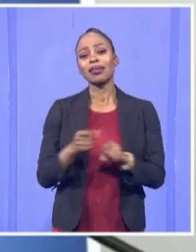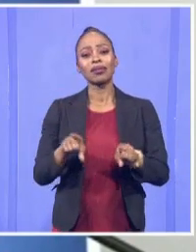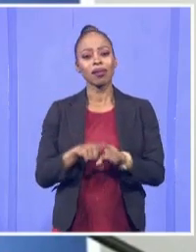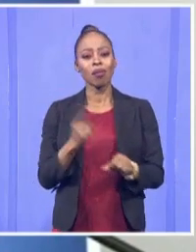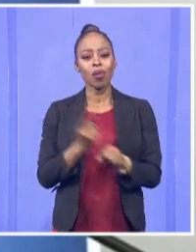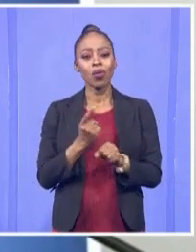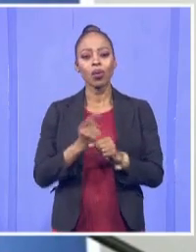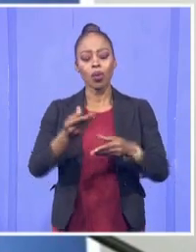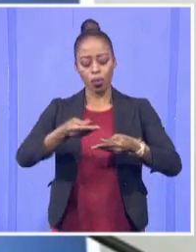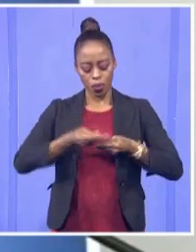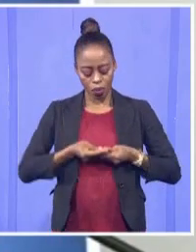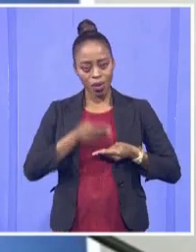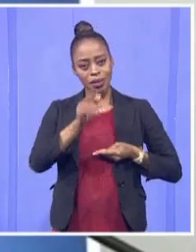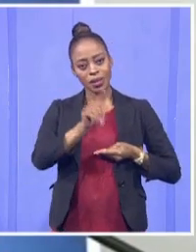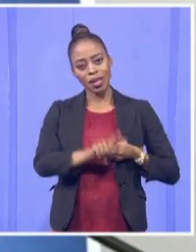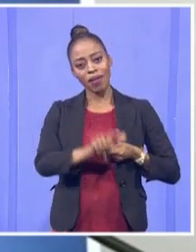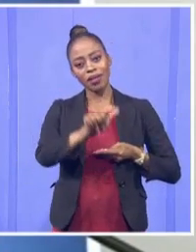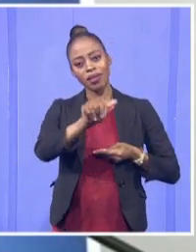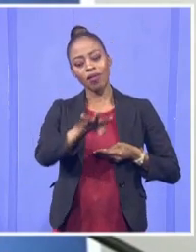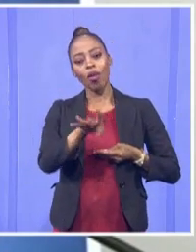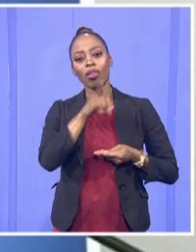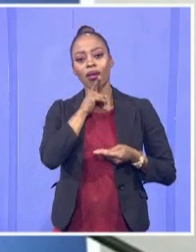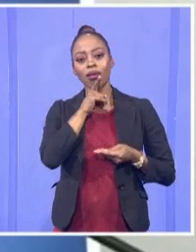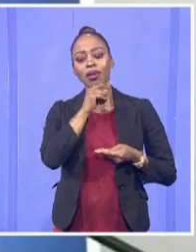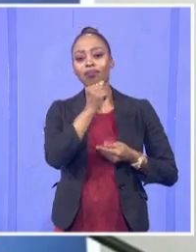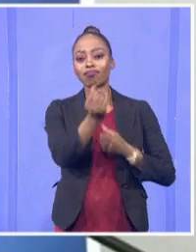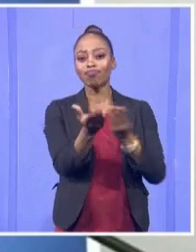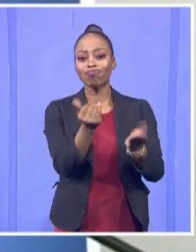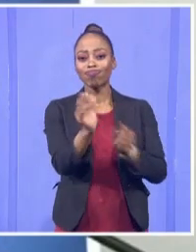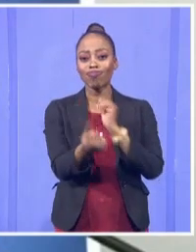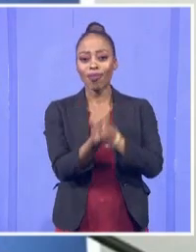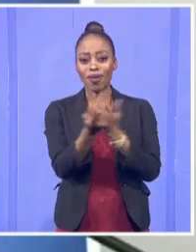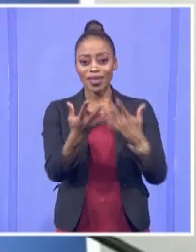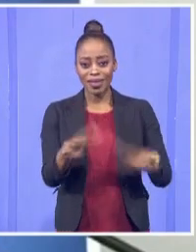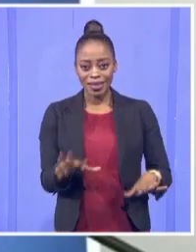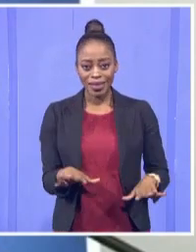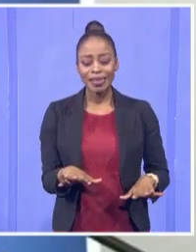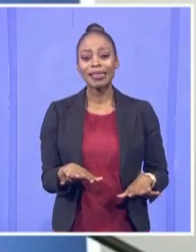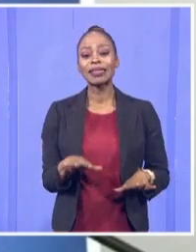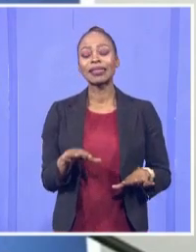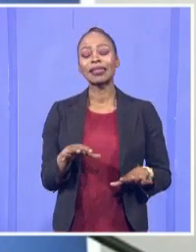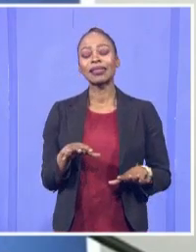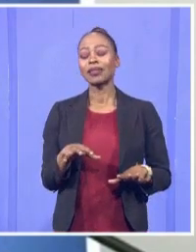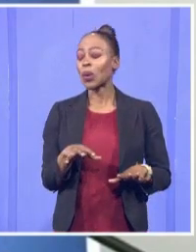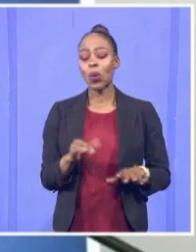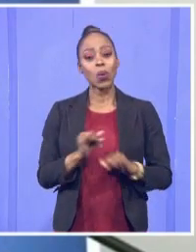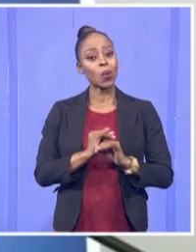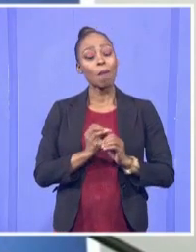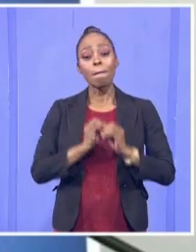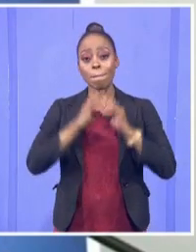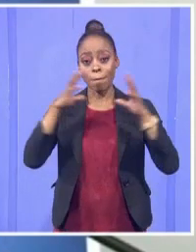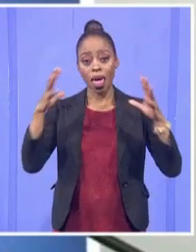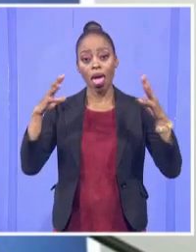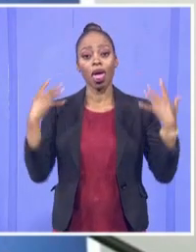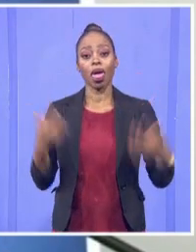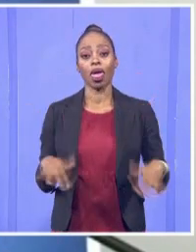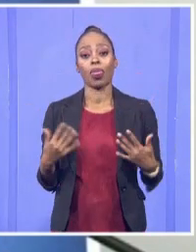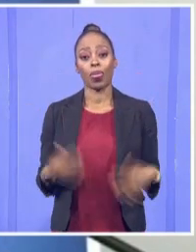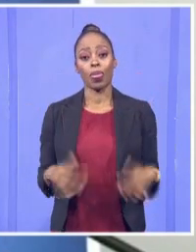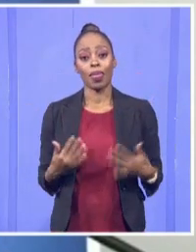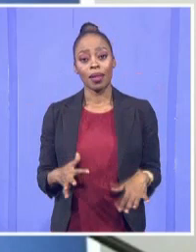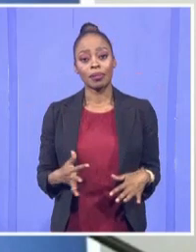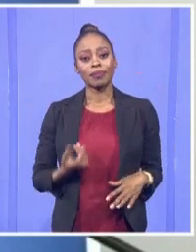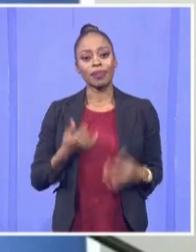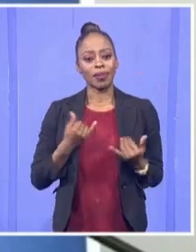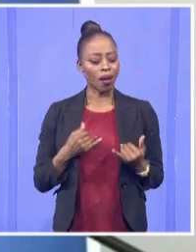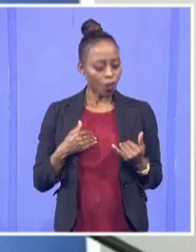received 764,000 applications. It's a massive record. And for us